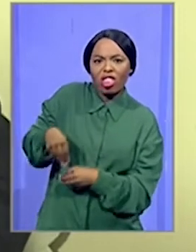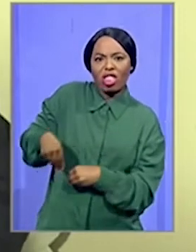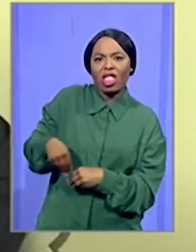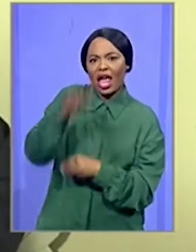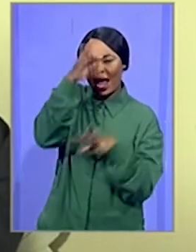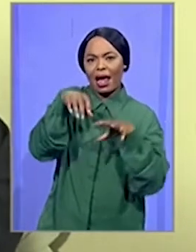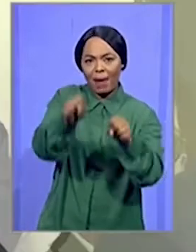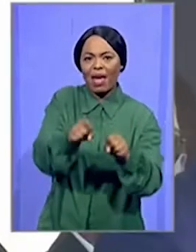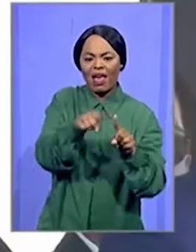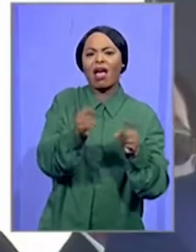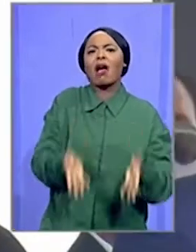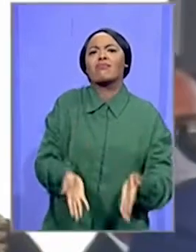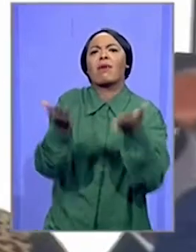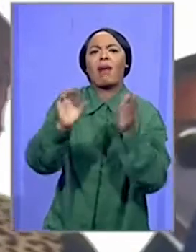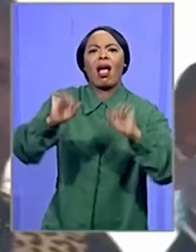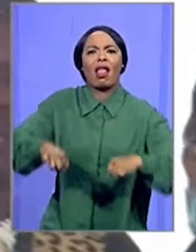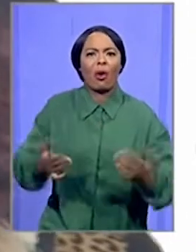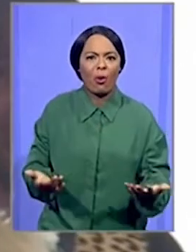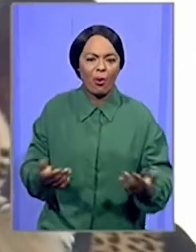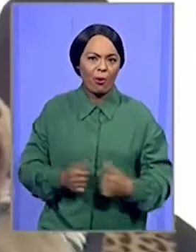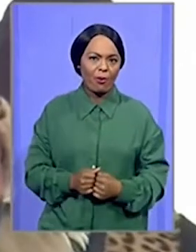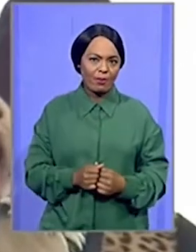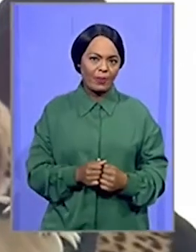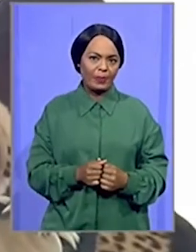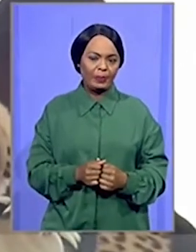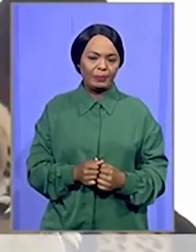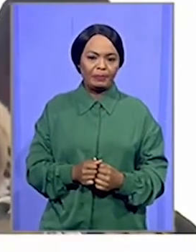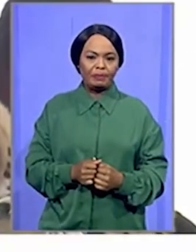nko bo direga. Ayikaziqonde lento kwasekuqaleni mayigaba